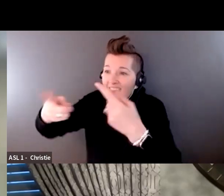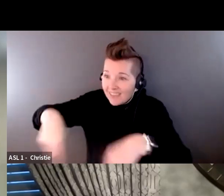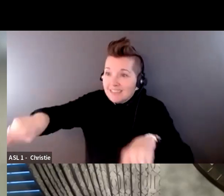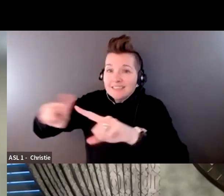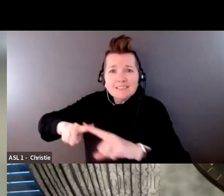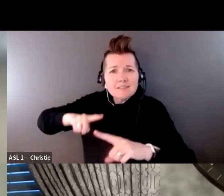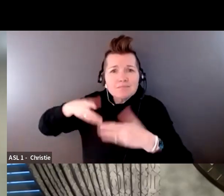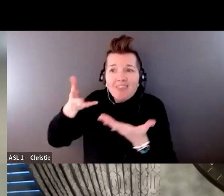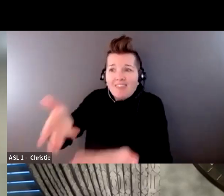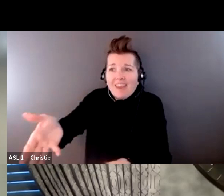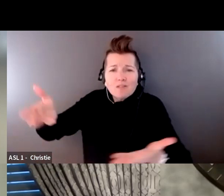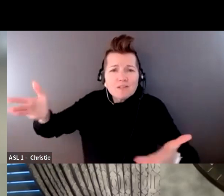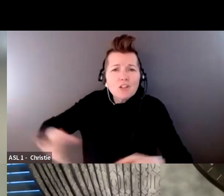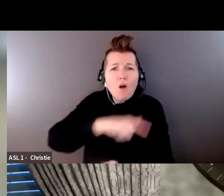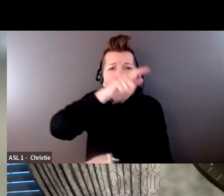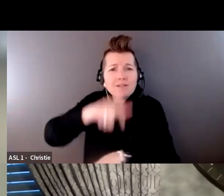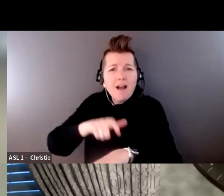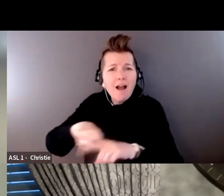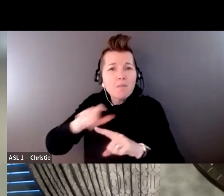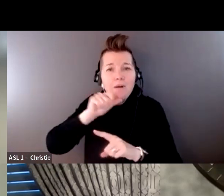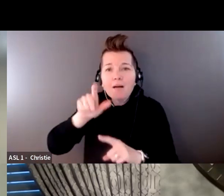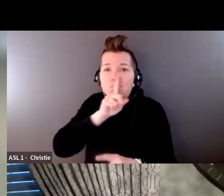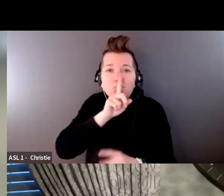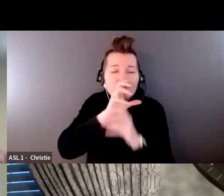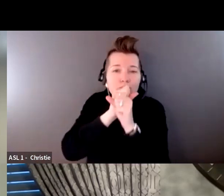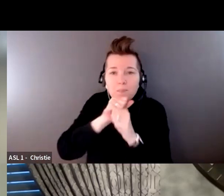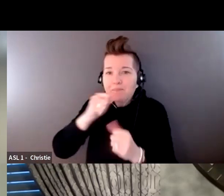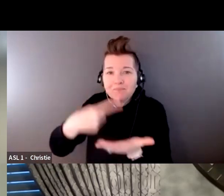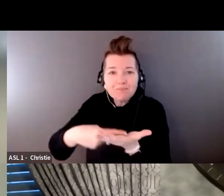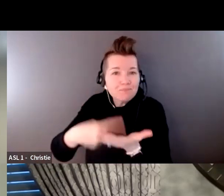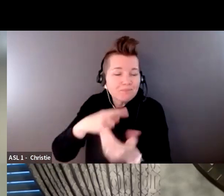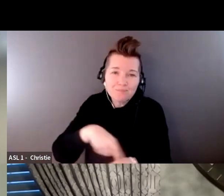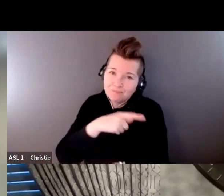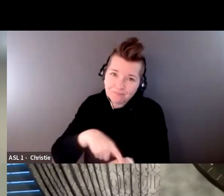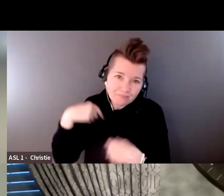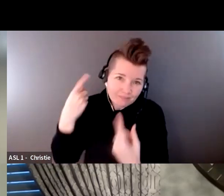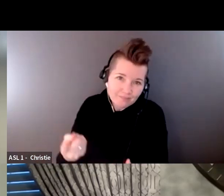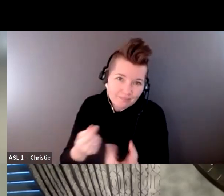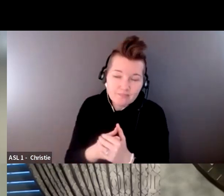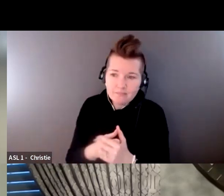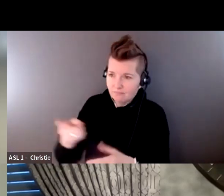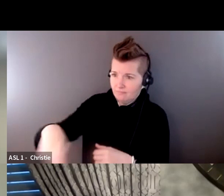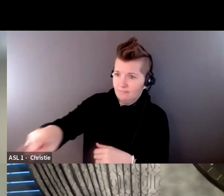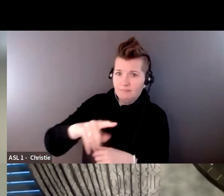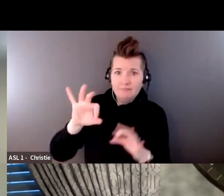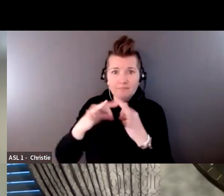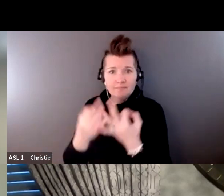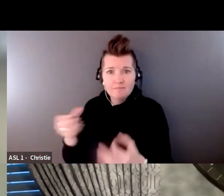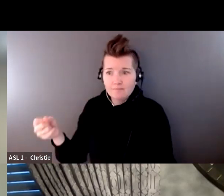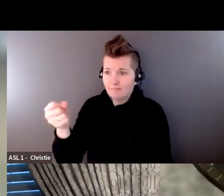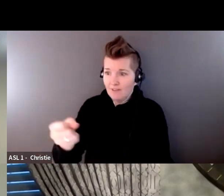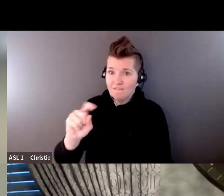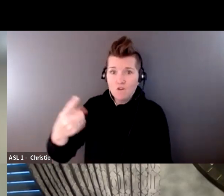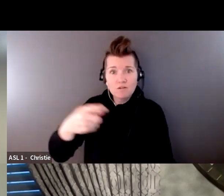talked about. And those support systems are what kept people going and kept that family going, even for, being the first time getting out in 4 years to get